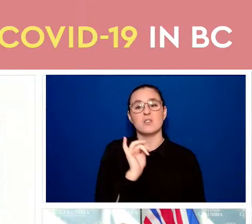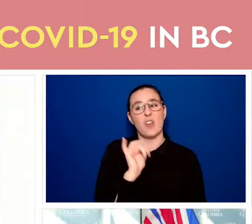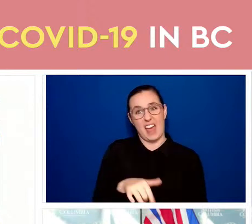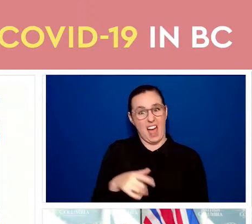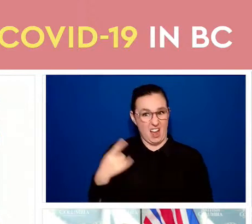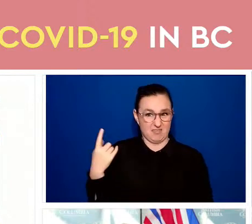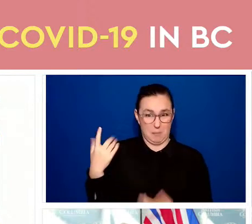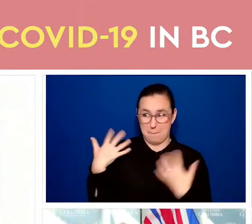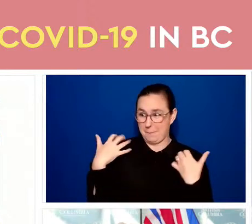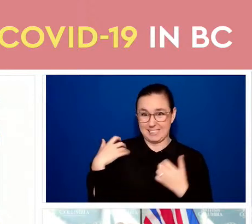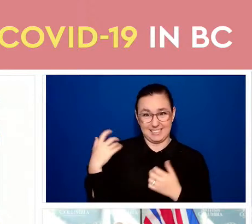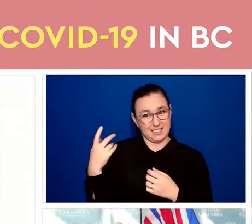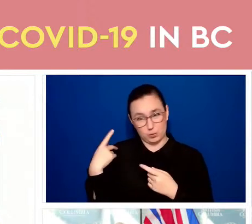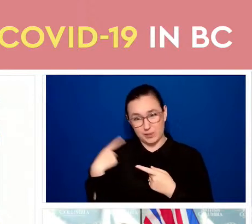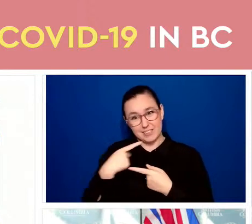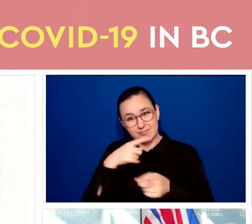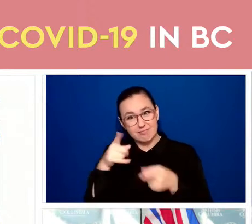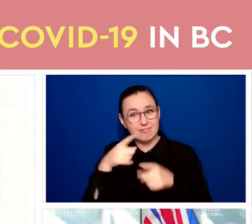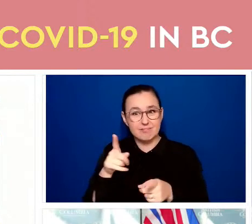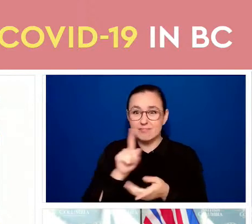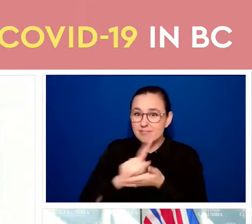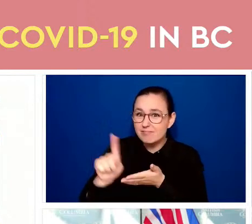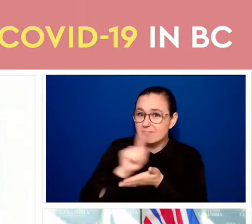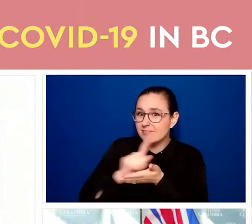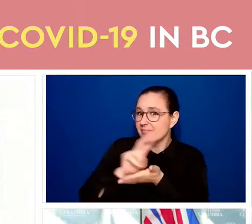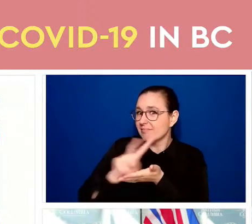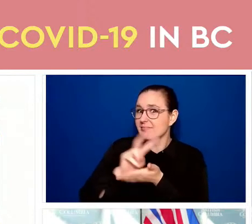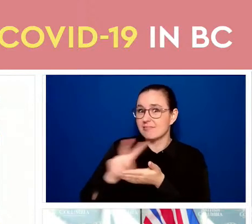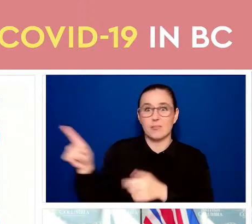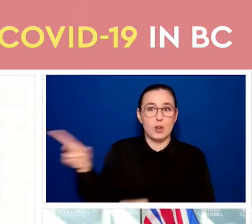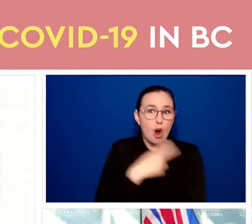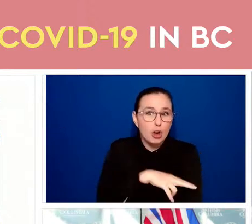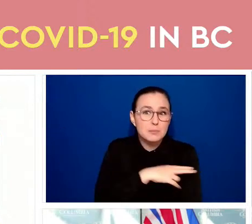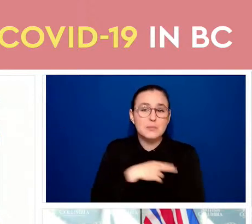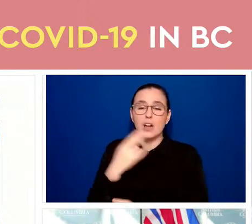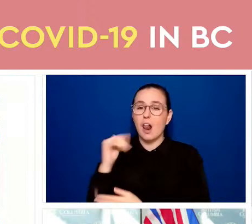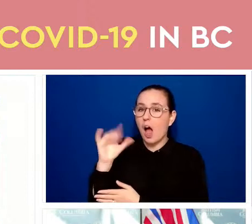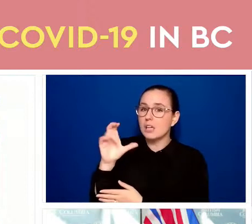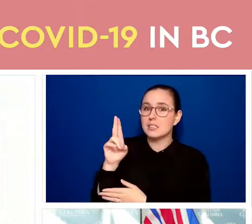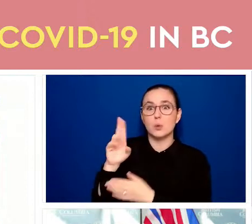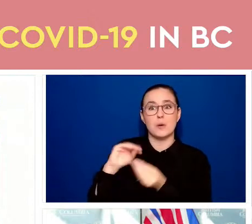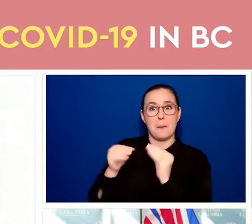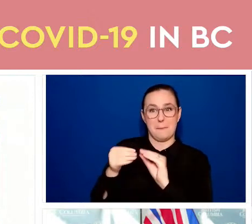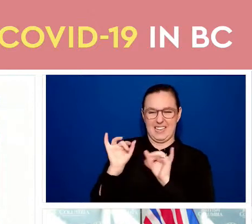with our hospital cases and our people in ICU.